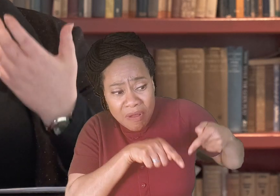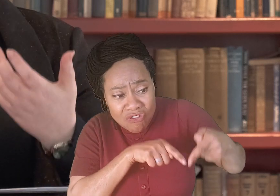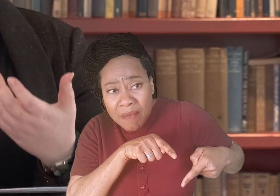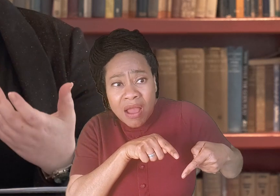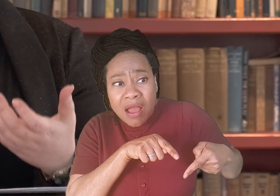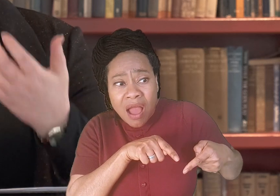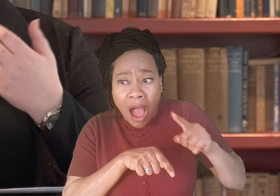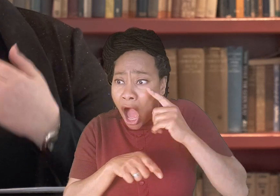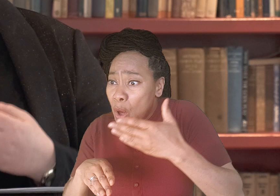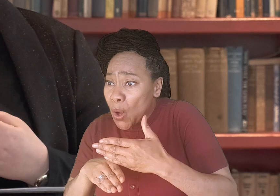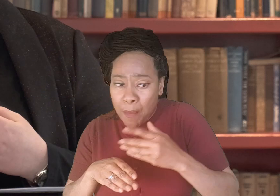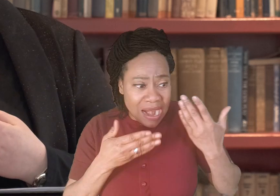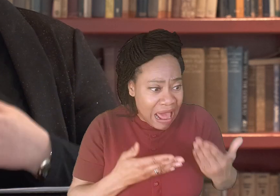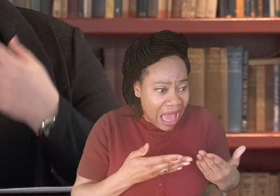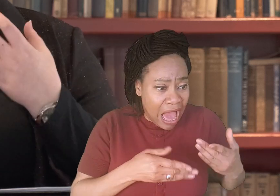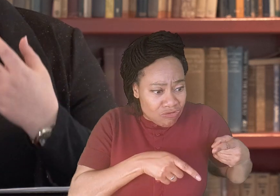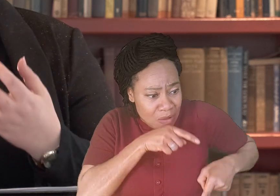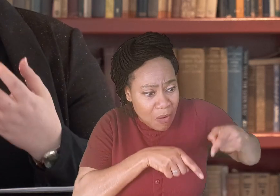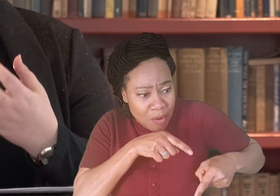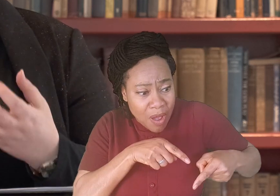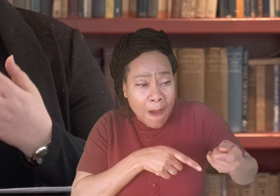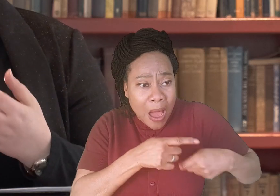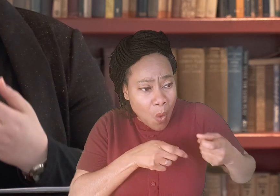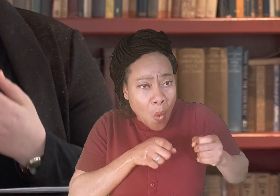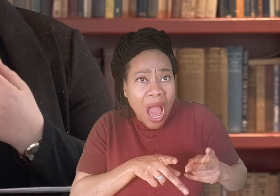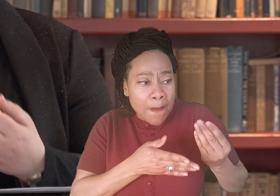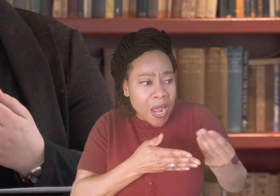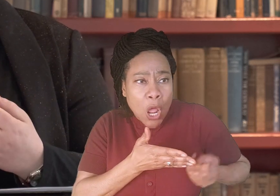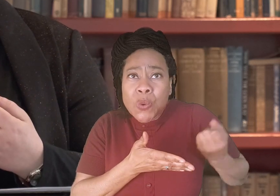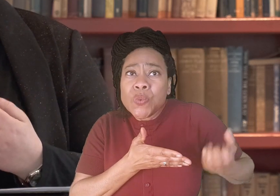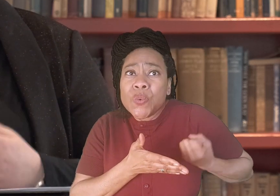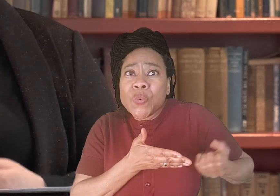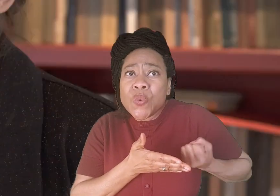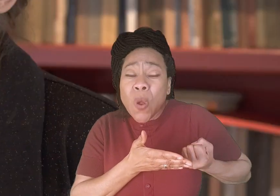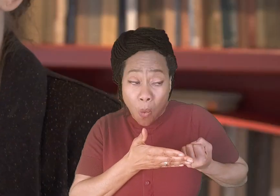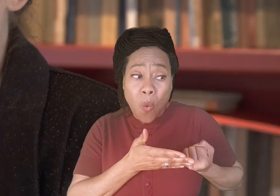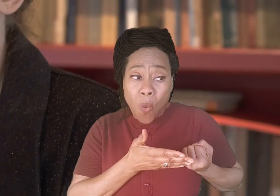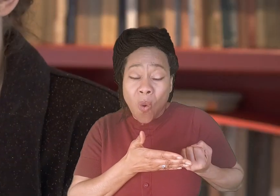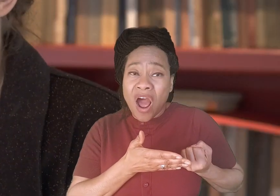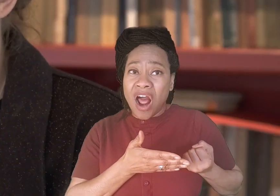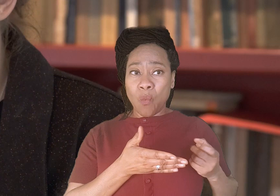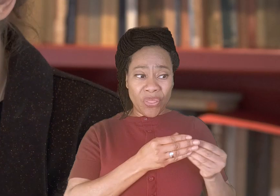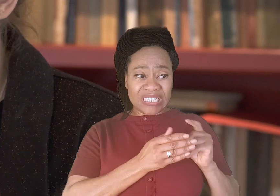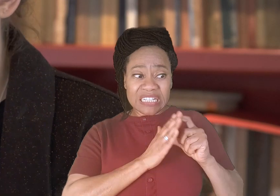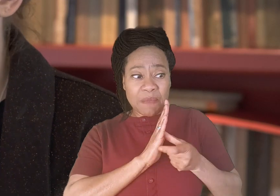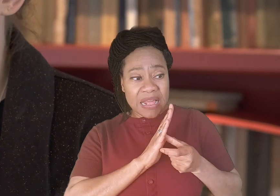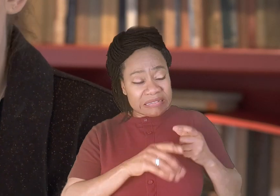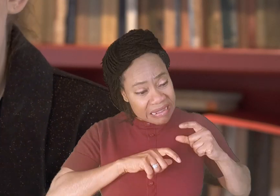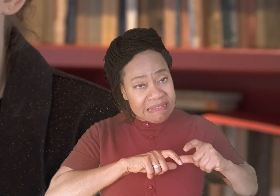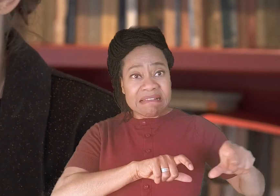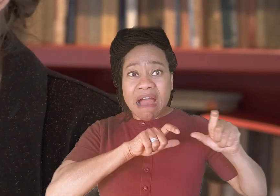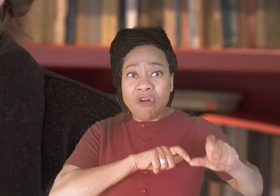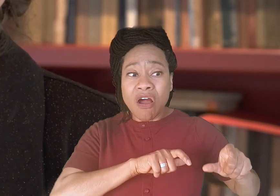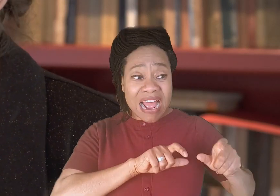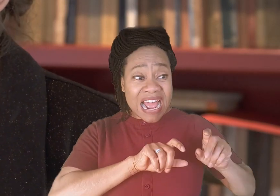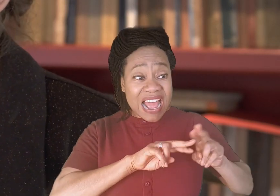has become his source of income. He lives by his disablement. If that is taken from him,